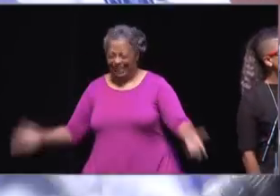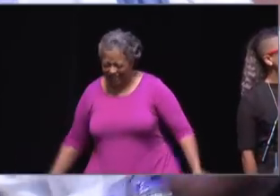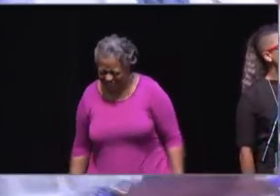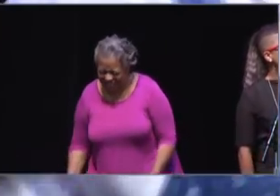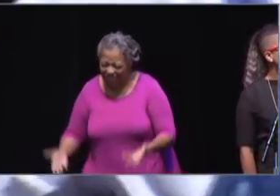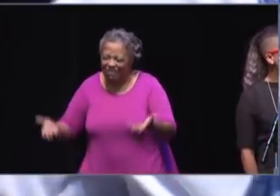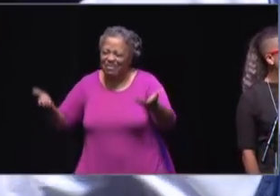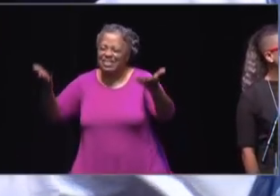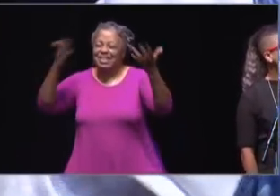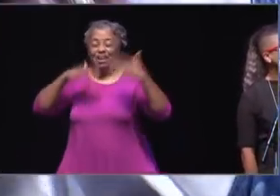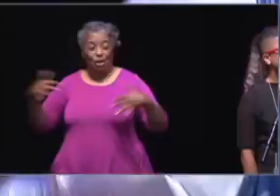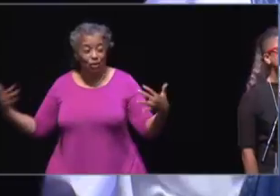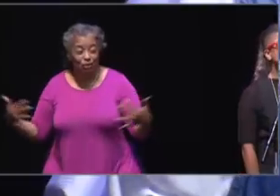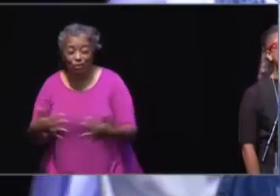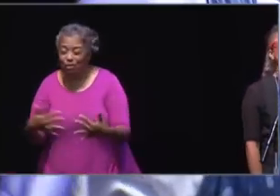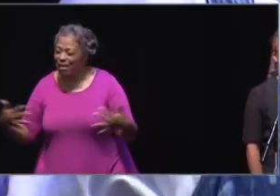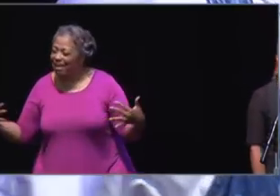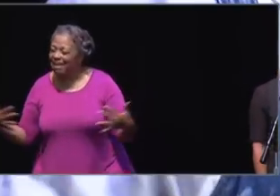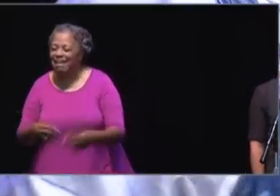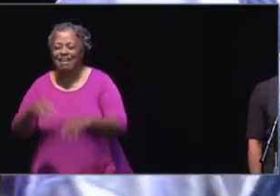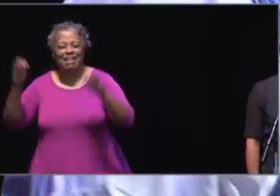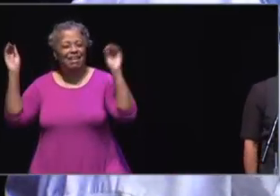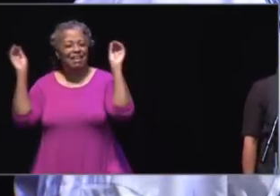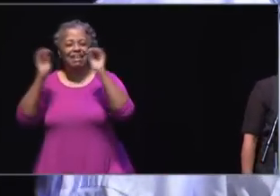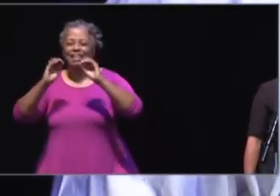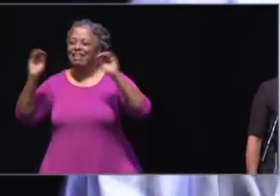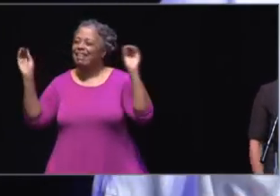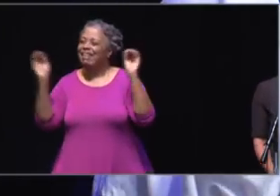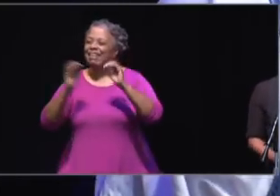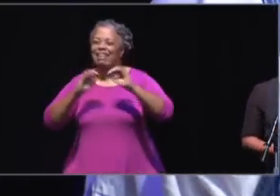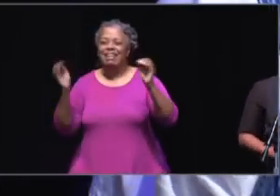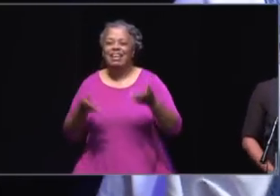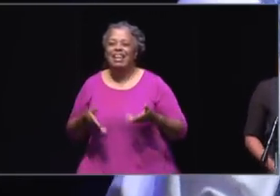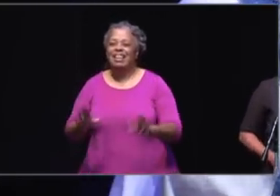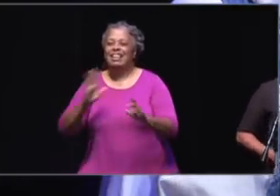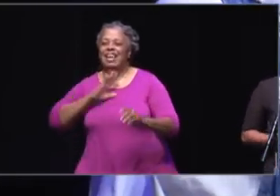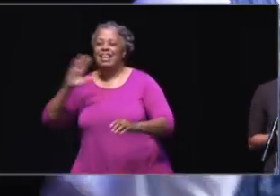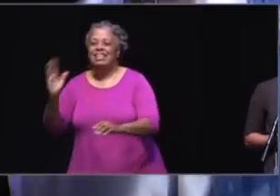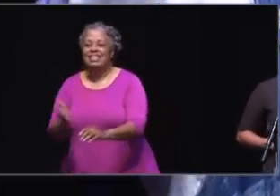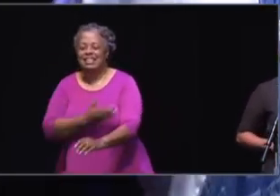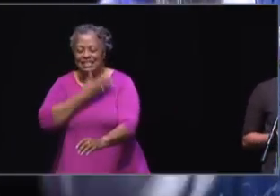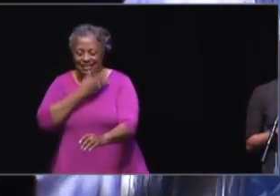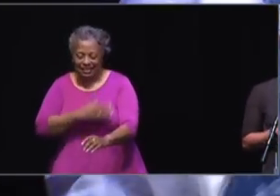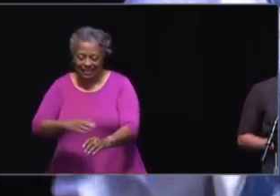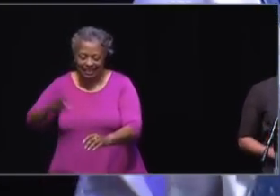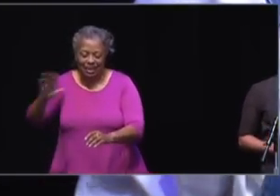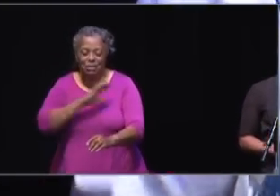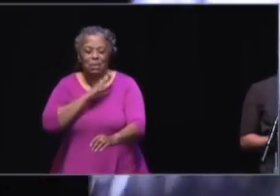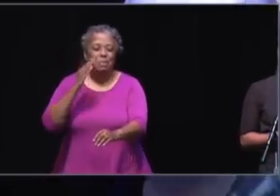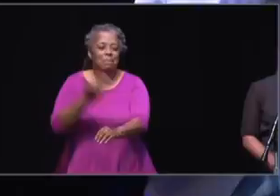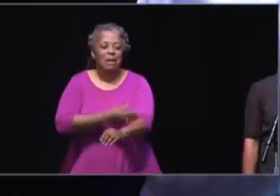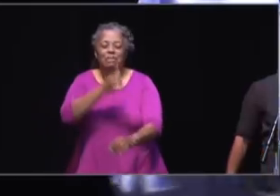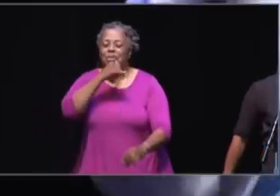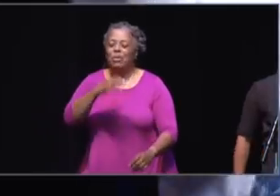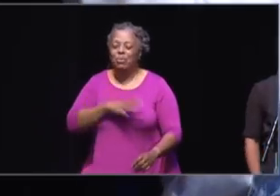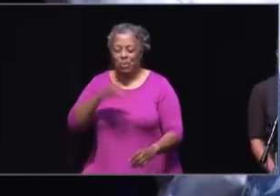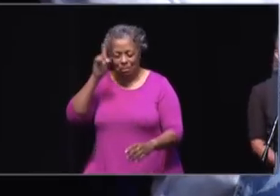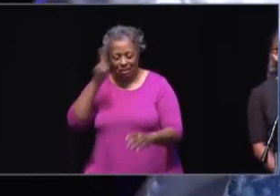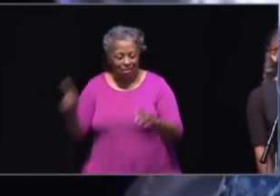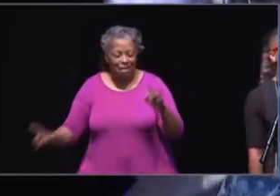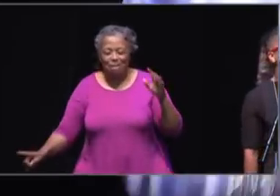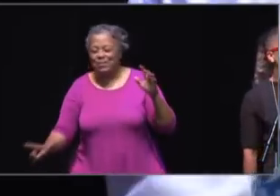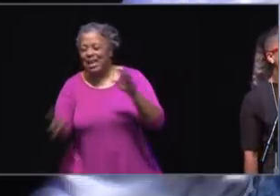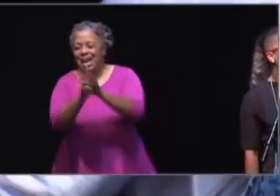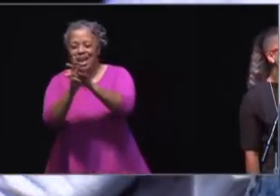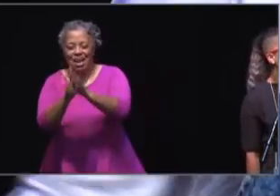voice. Don't be afraid. Now let us sing to the power of the